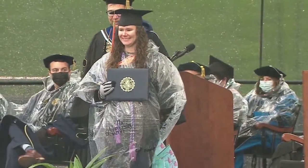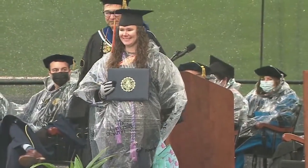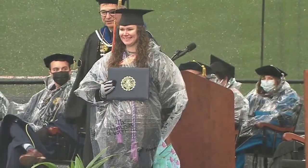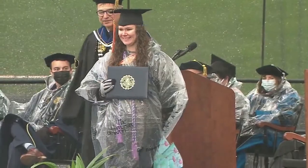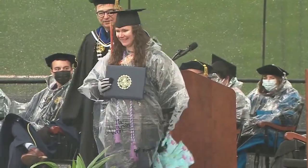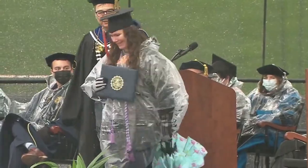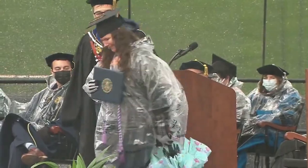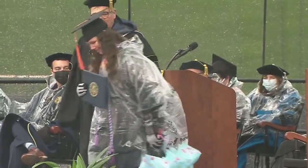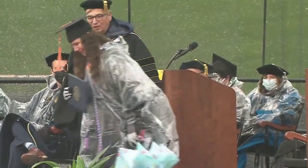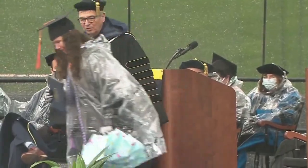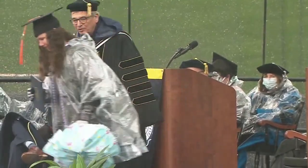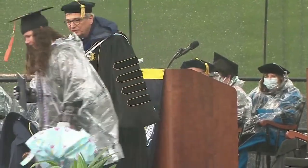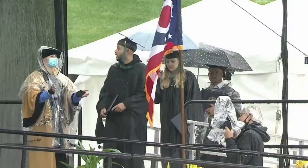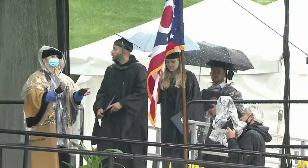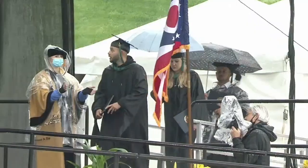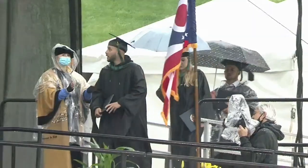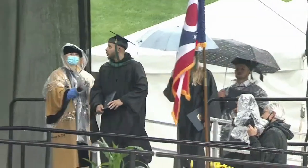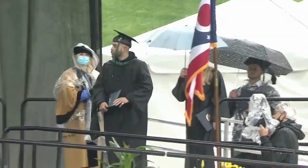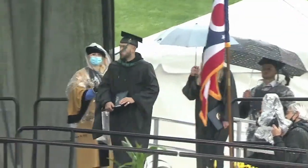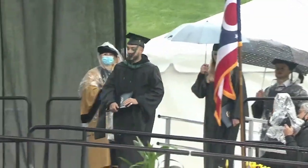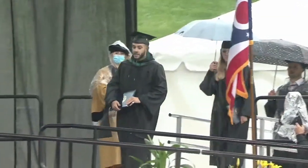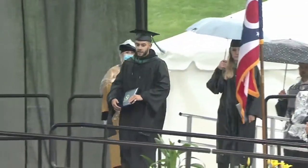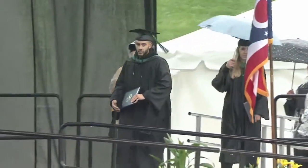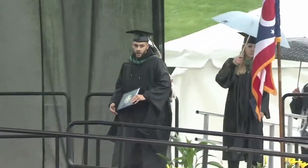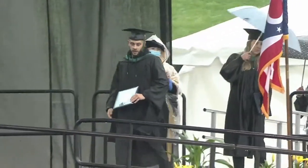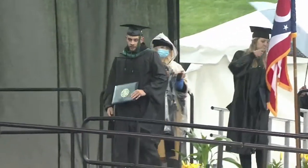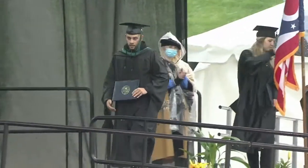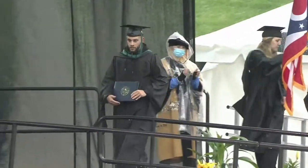Anthony R. Ciccone II.